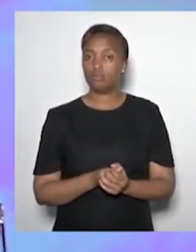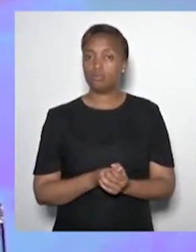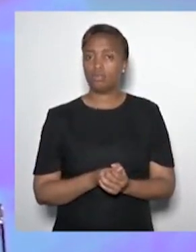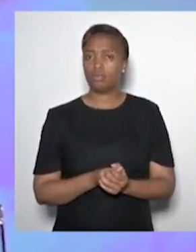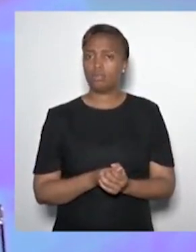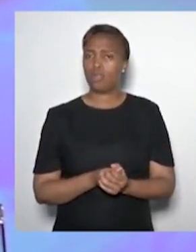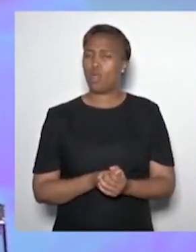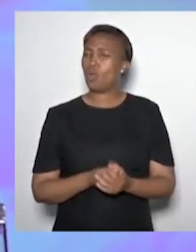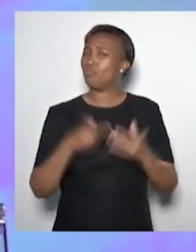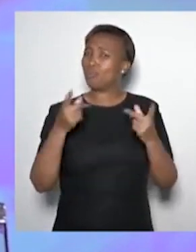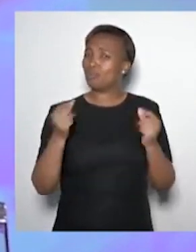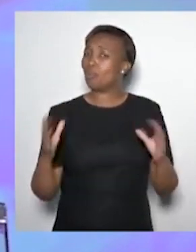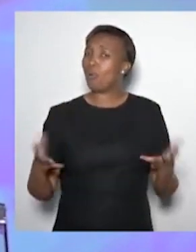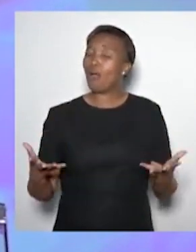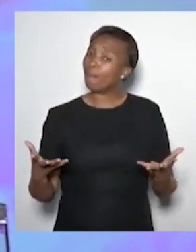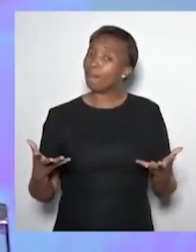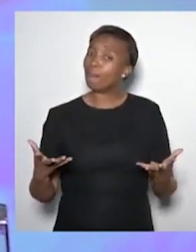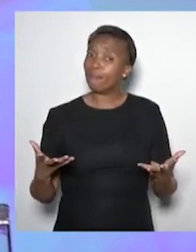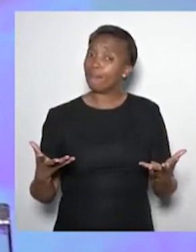fulfill?